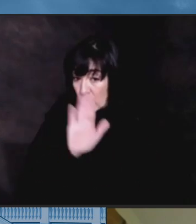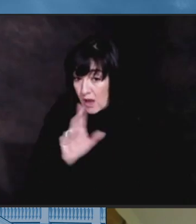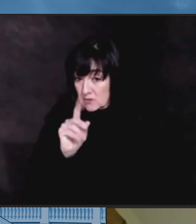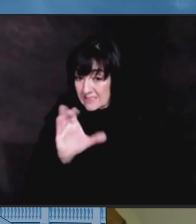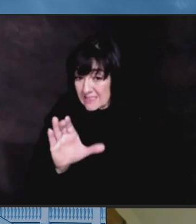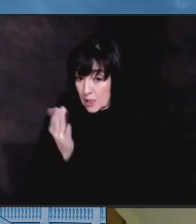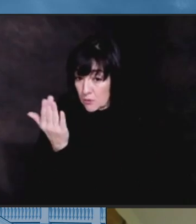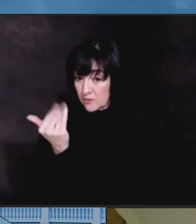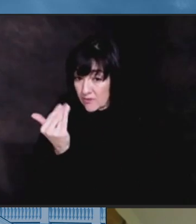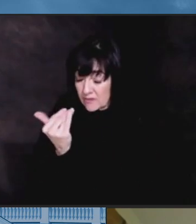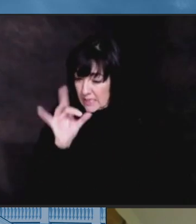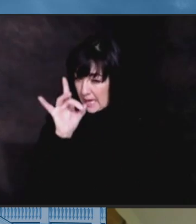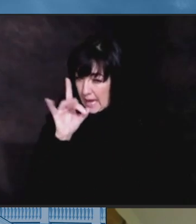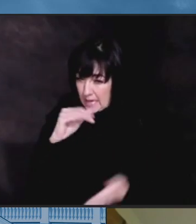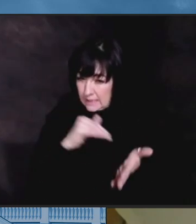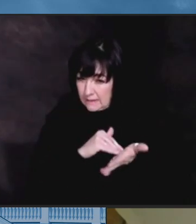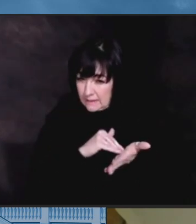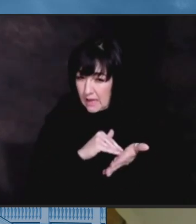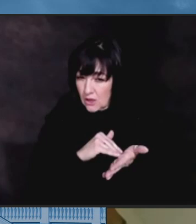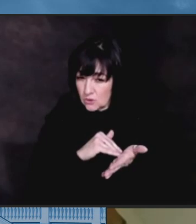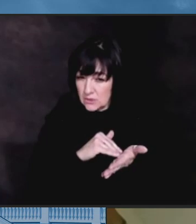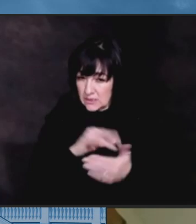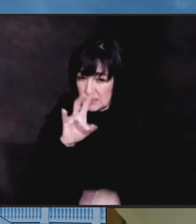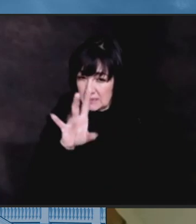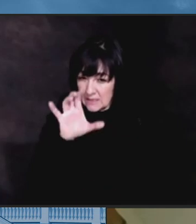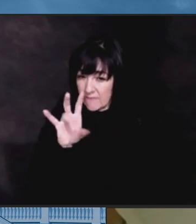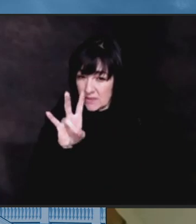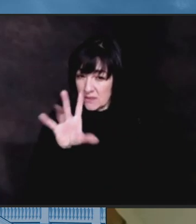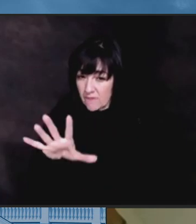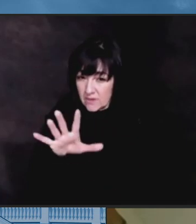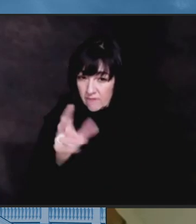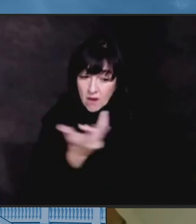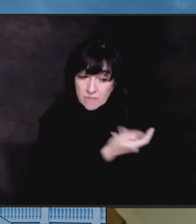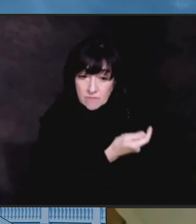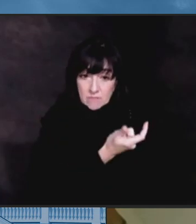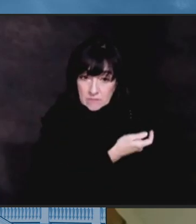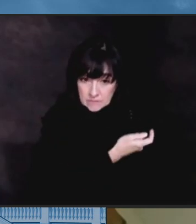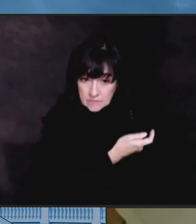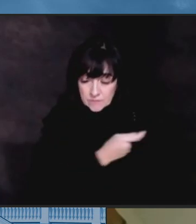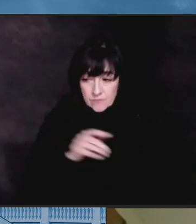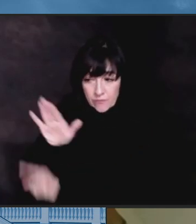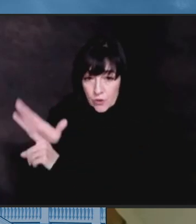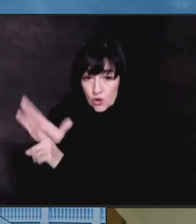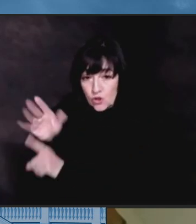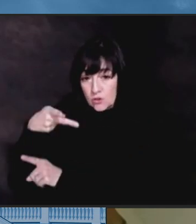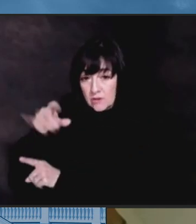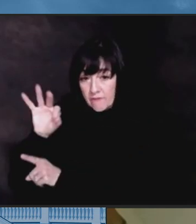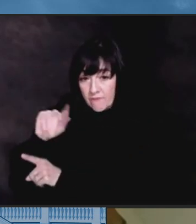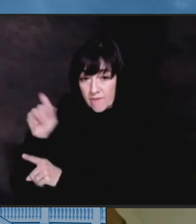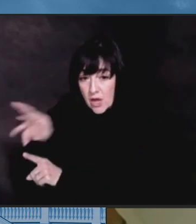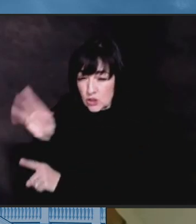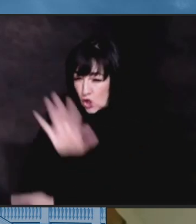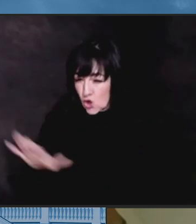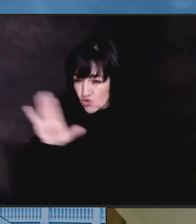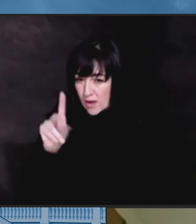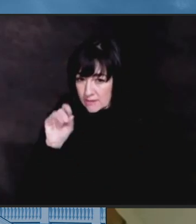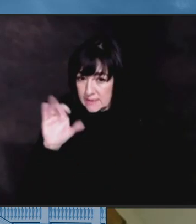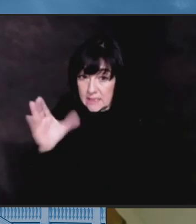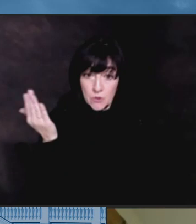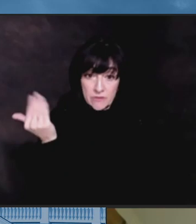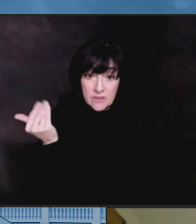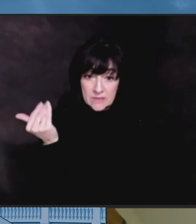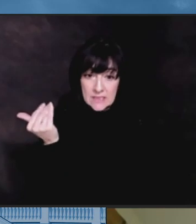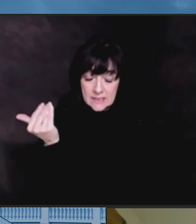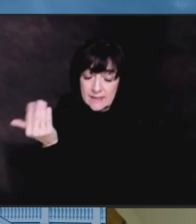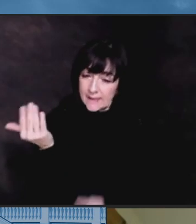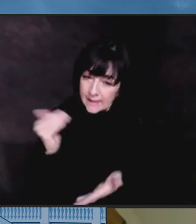about 8,775 doses of the Pfizer vaccine around December 15th, which again is